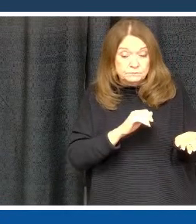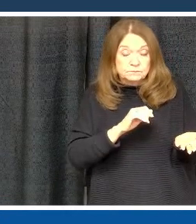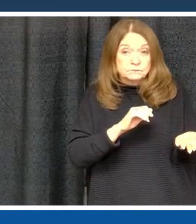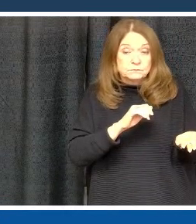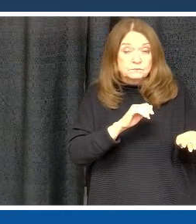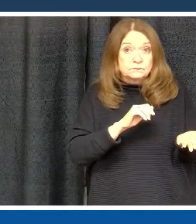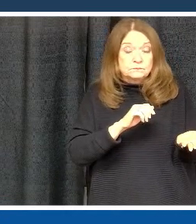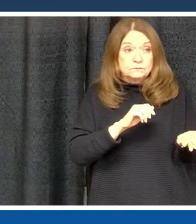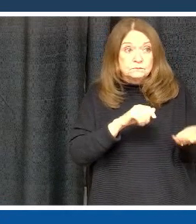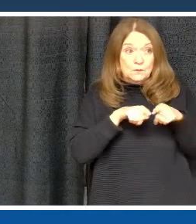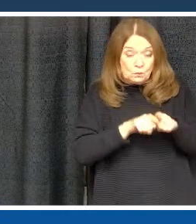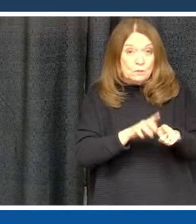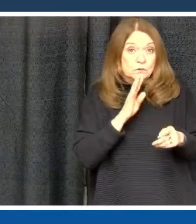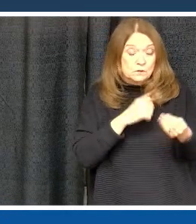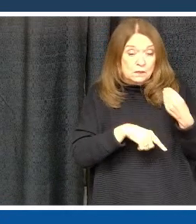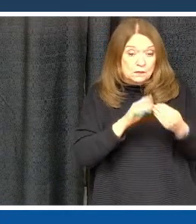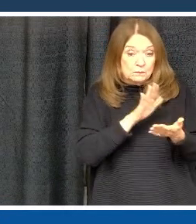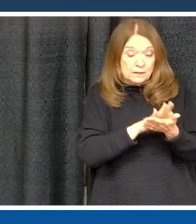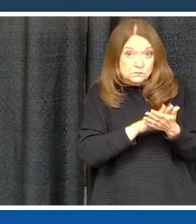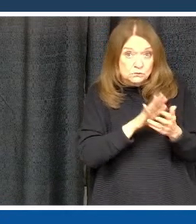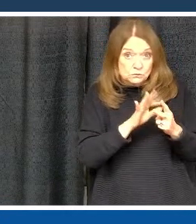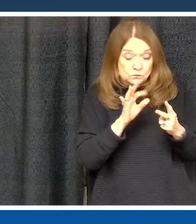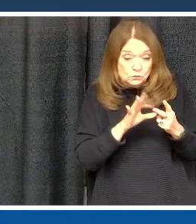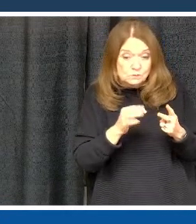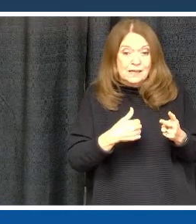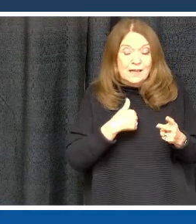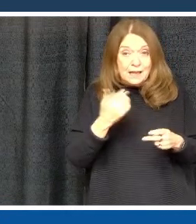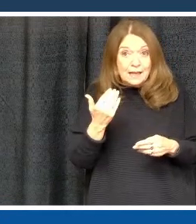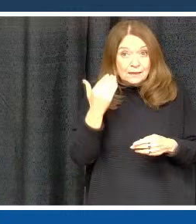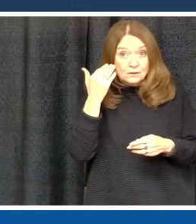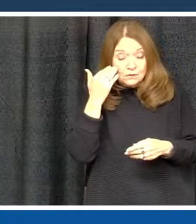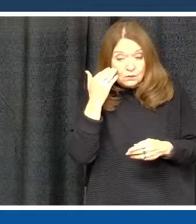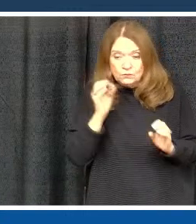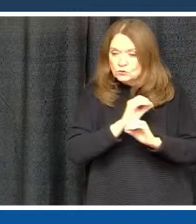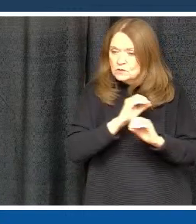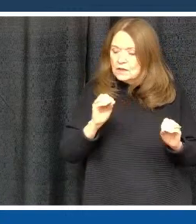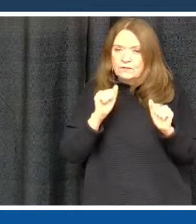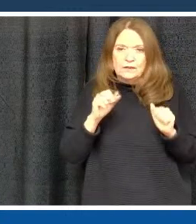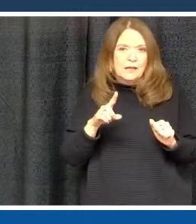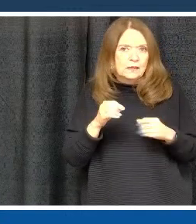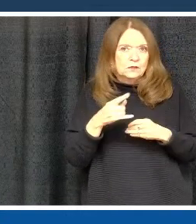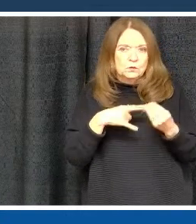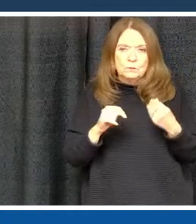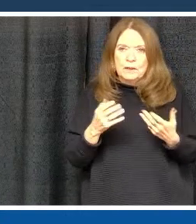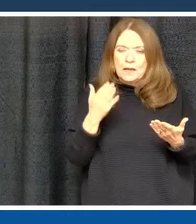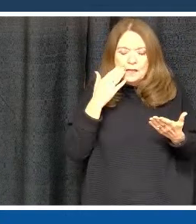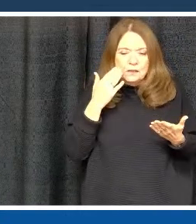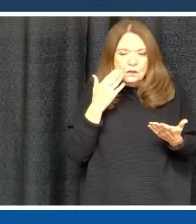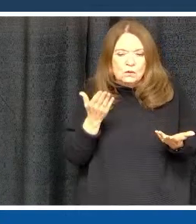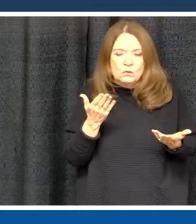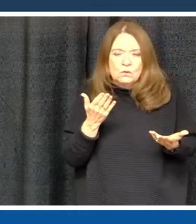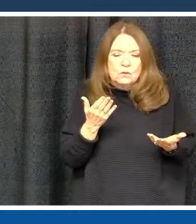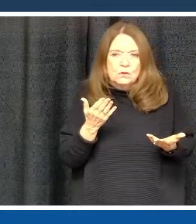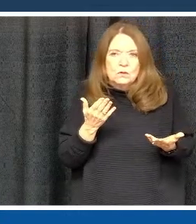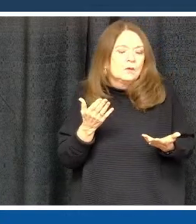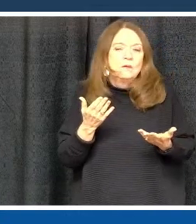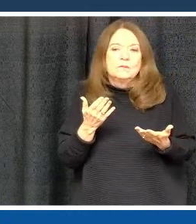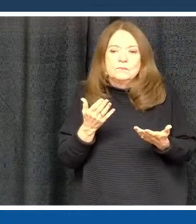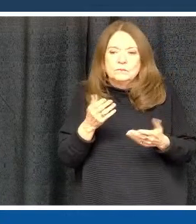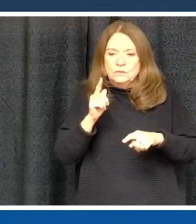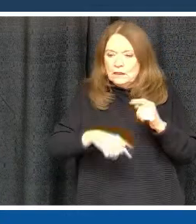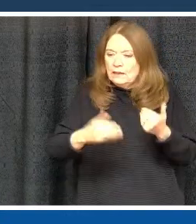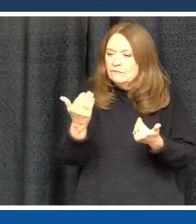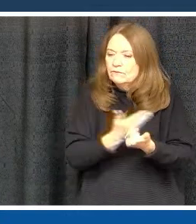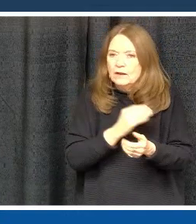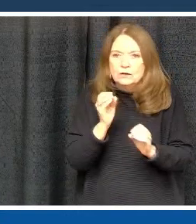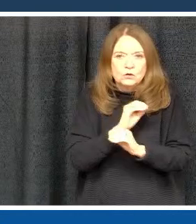other thing while we're talking about schools, I know there's nothing y'all can do about it. I know. It's y'all can't fire nobody, y'all